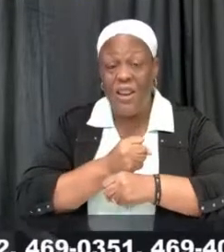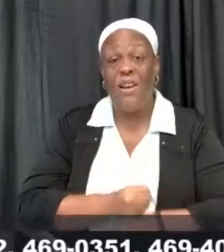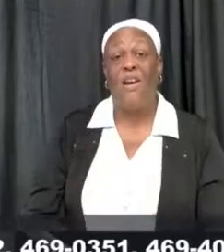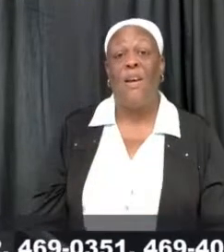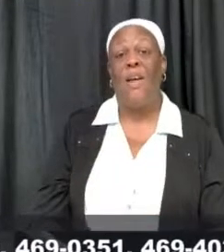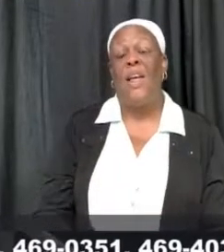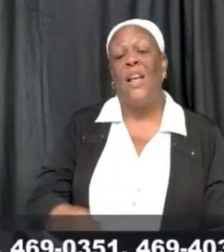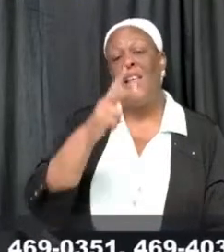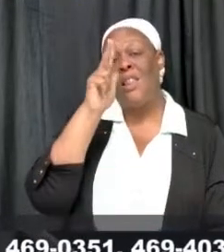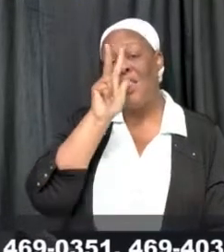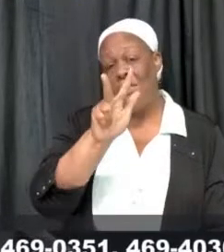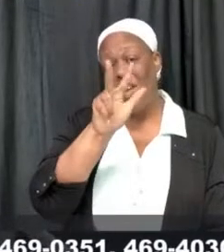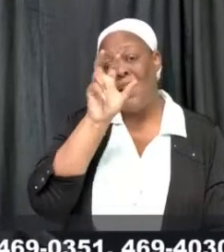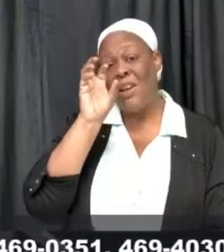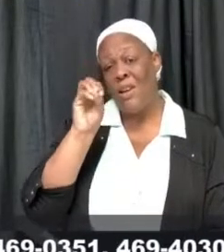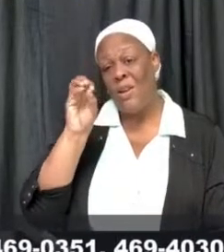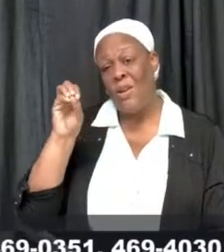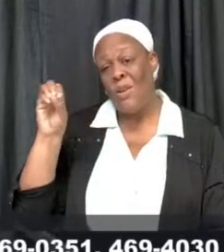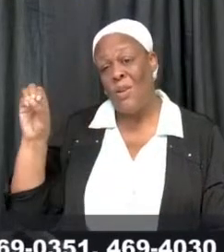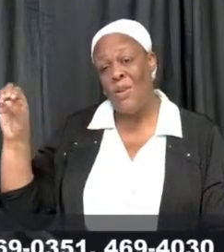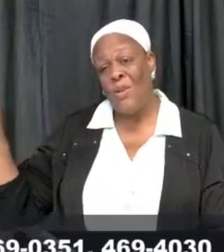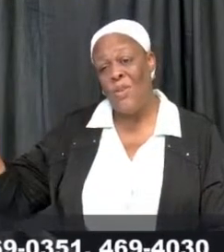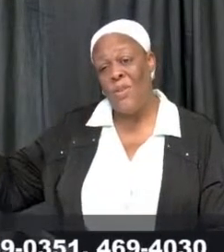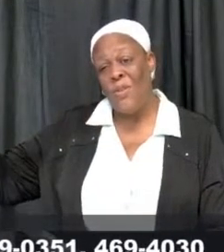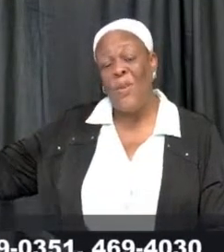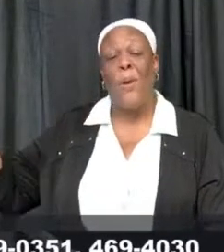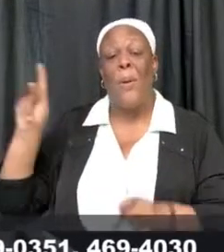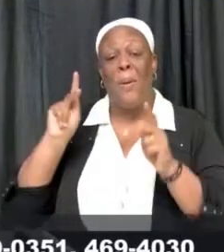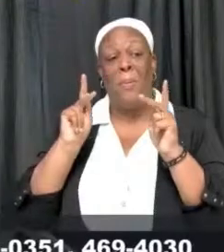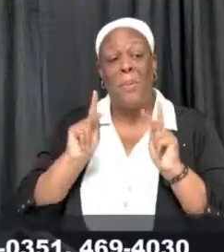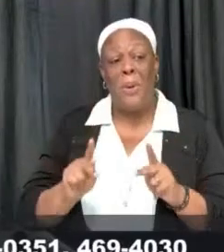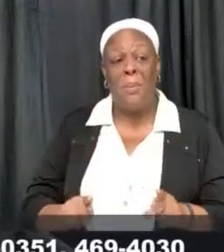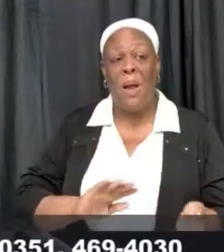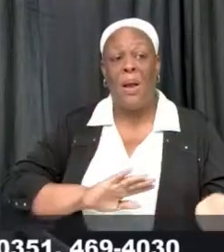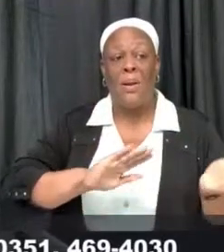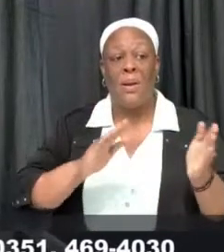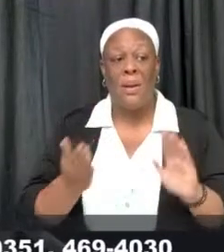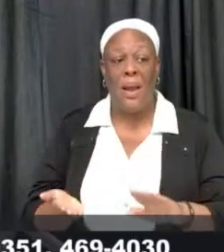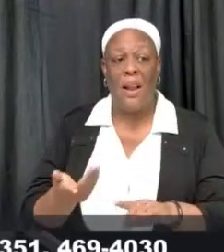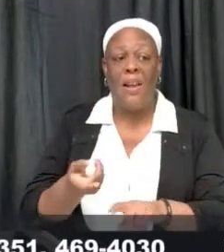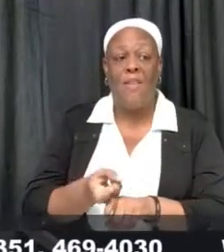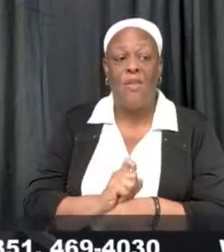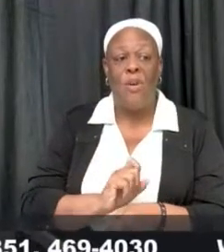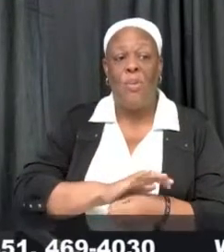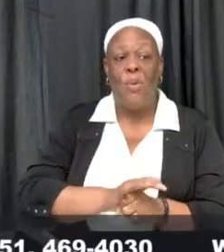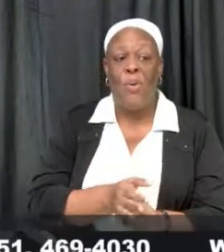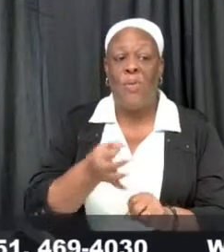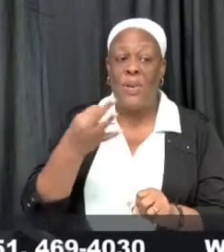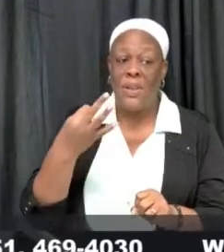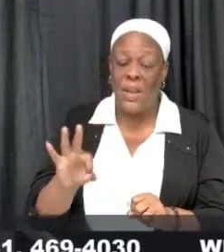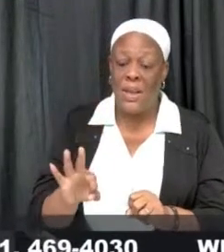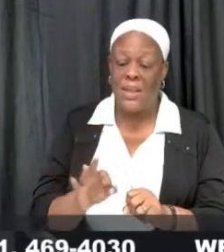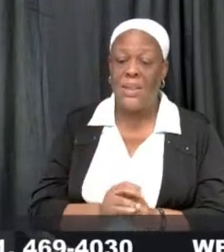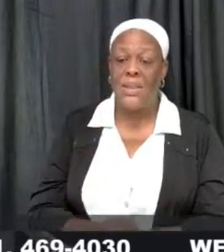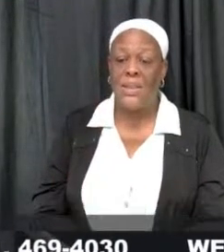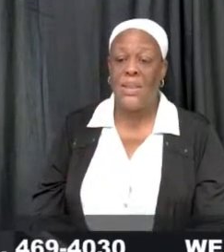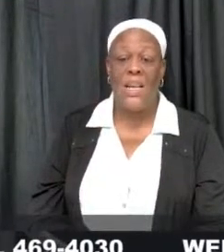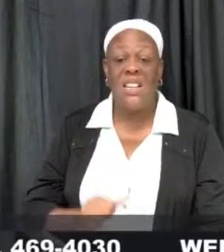dead. It's not the vaccine, it is the COVID-19 virus. Let us not get it